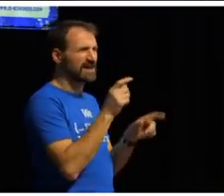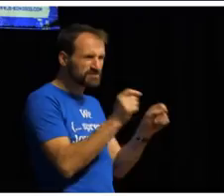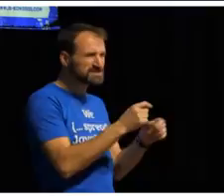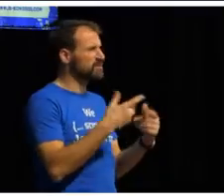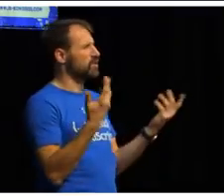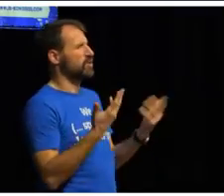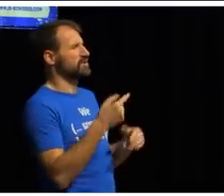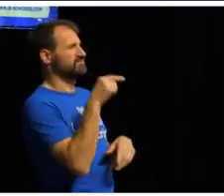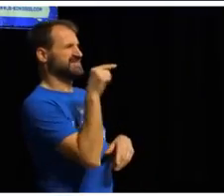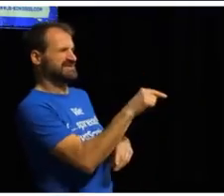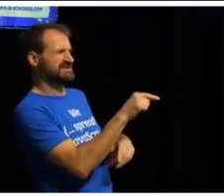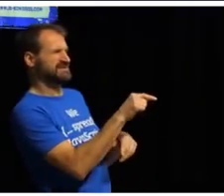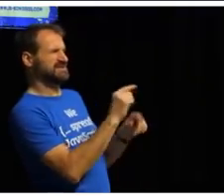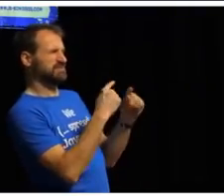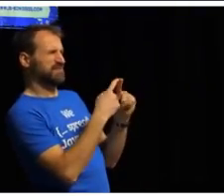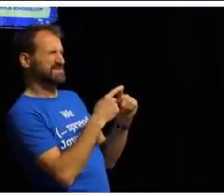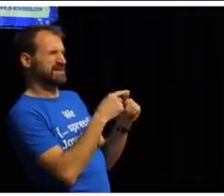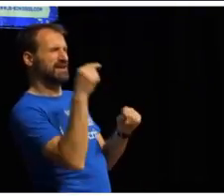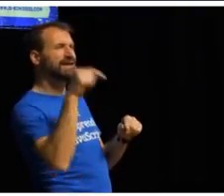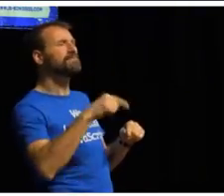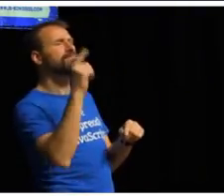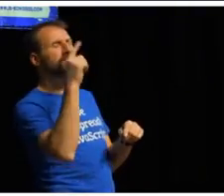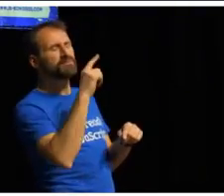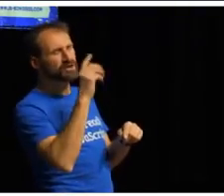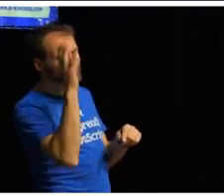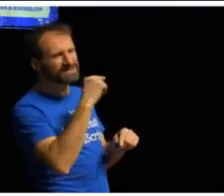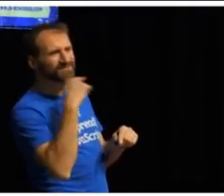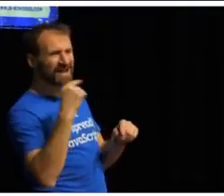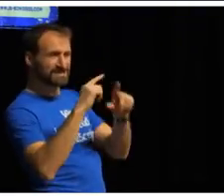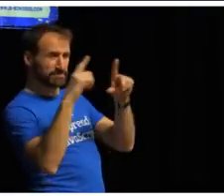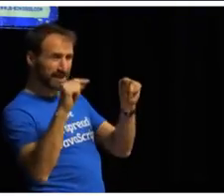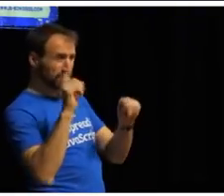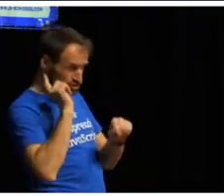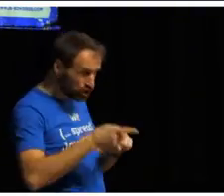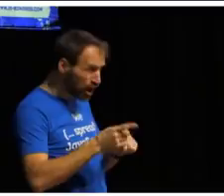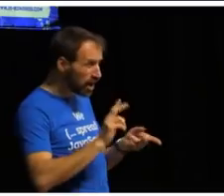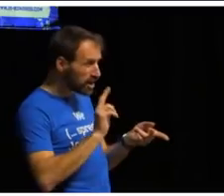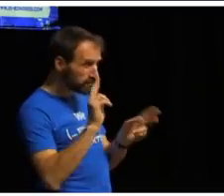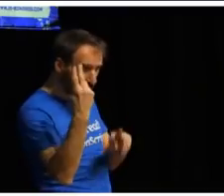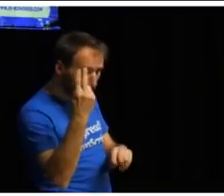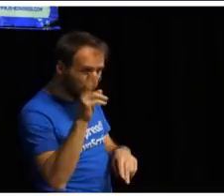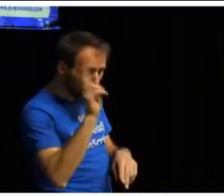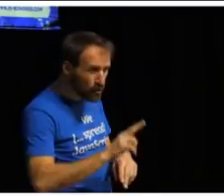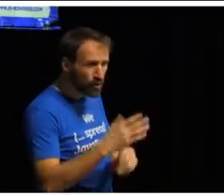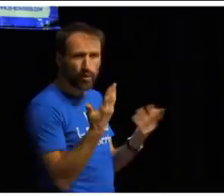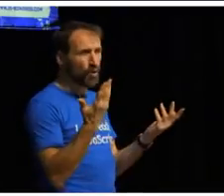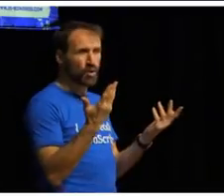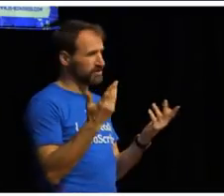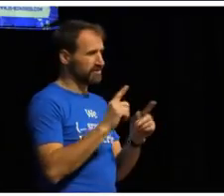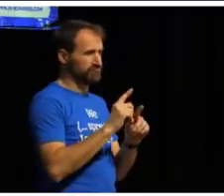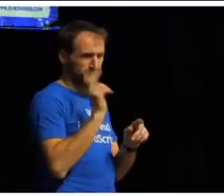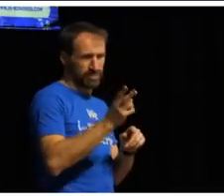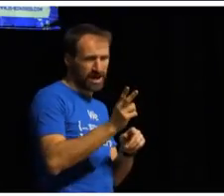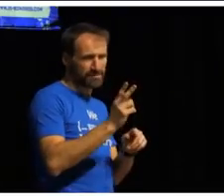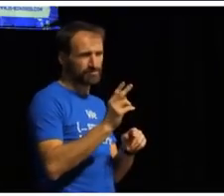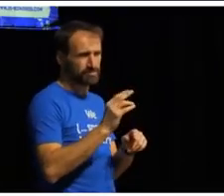blue? Or looking at credit card transaction, does that look like a fraud transaction or not? Or then in that Samsung